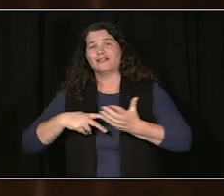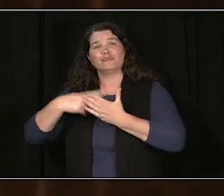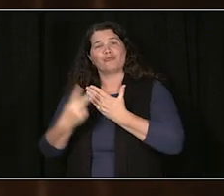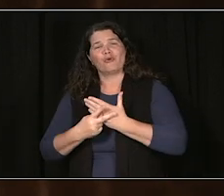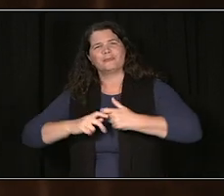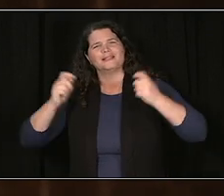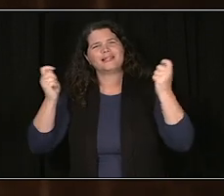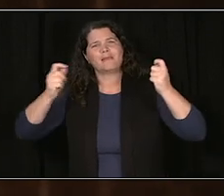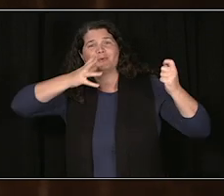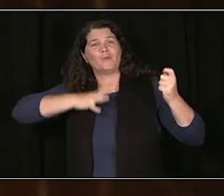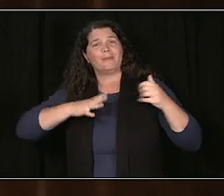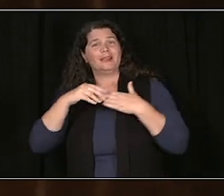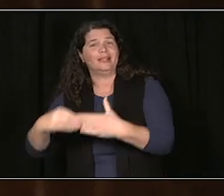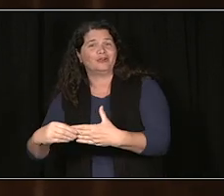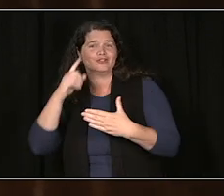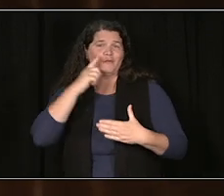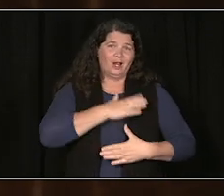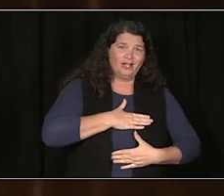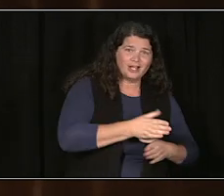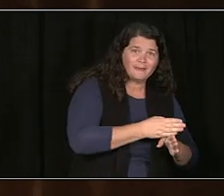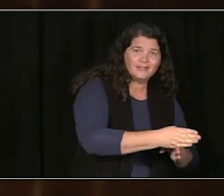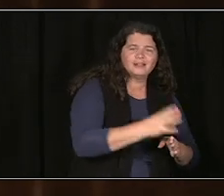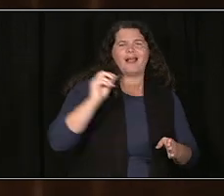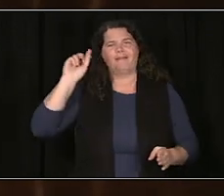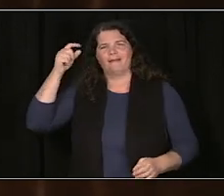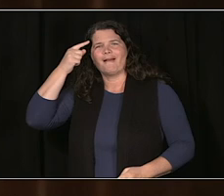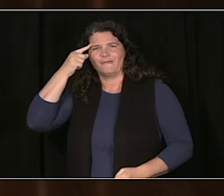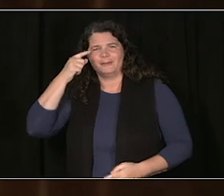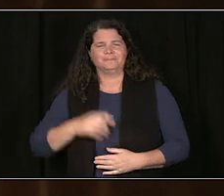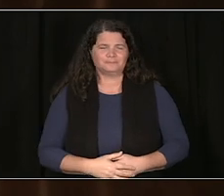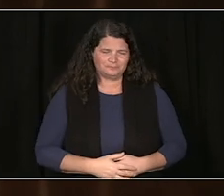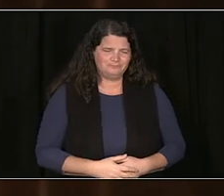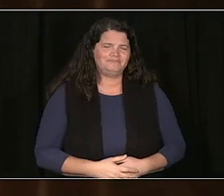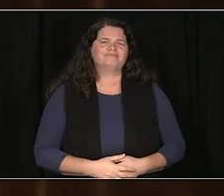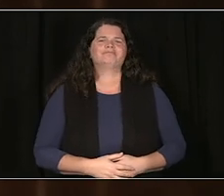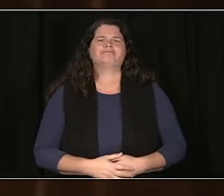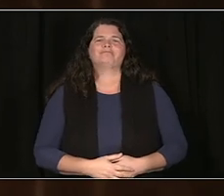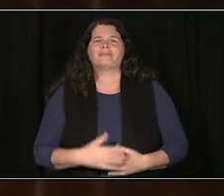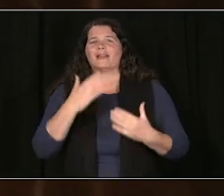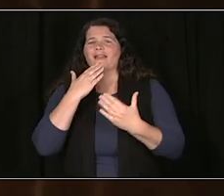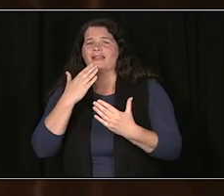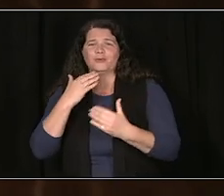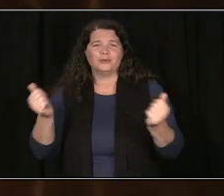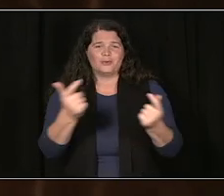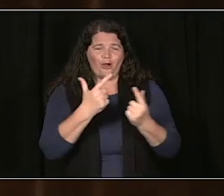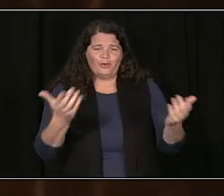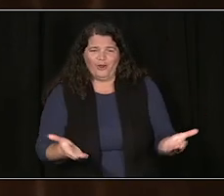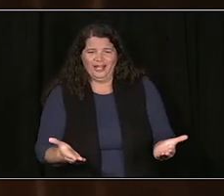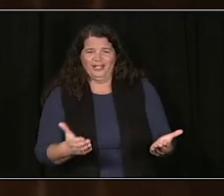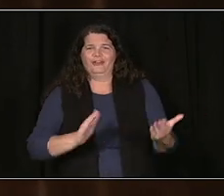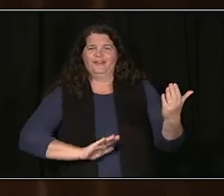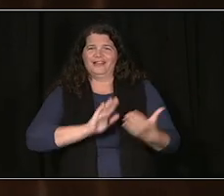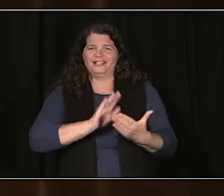in entertainment and government. Welcome to those who have joined us at our global headquarters here in Washington,